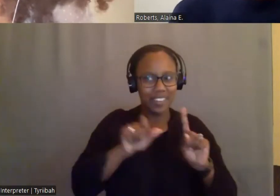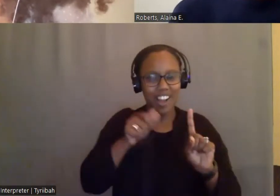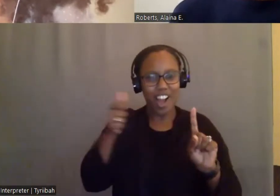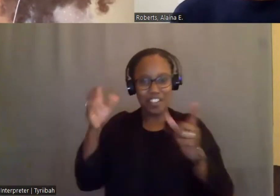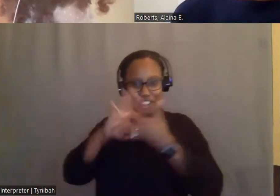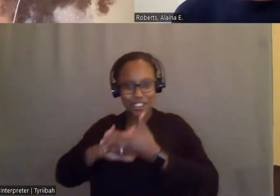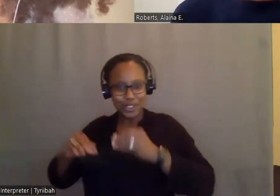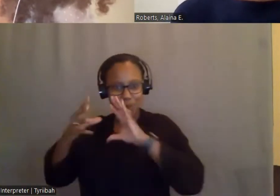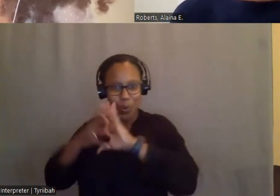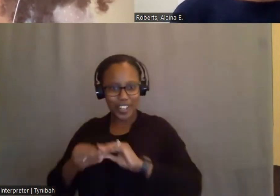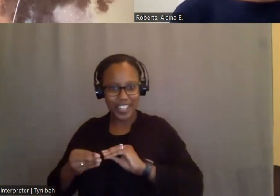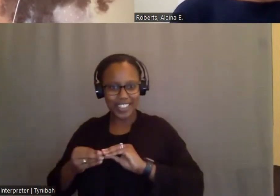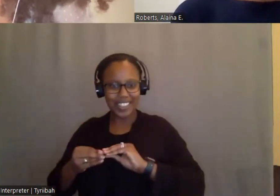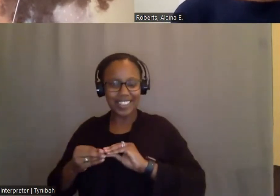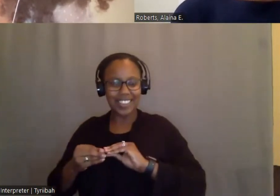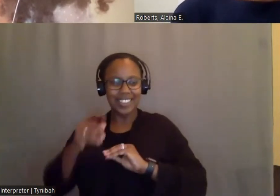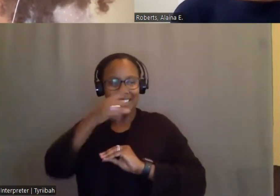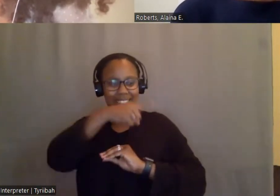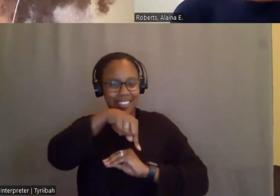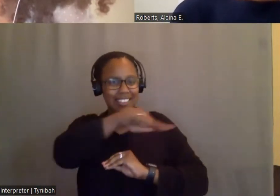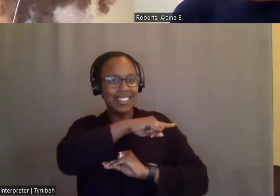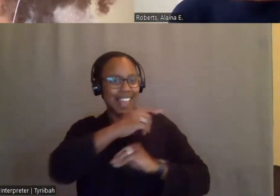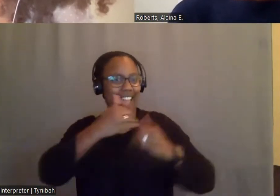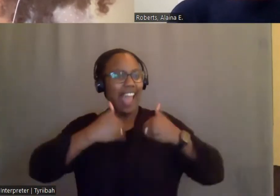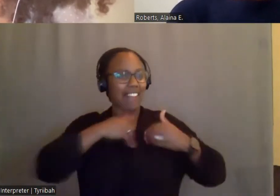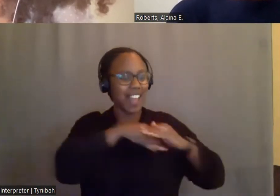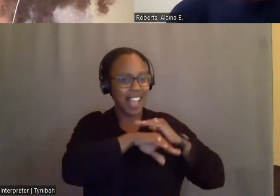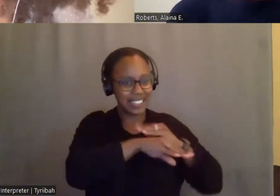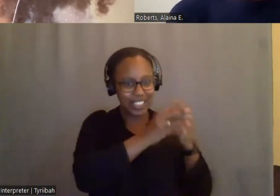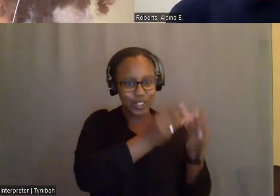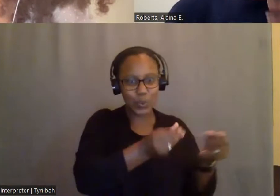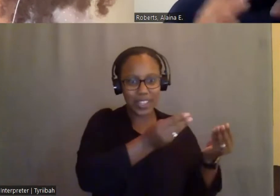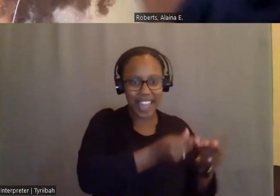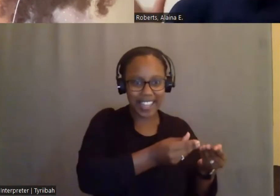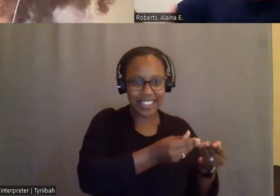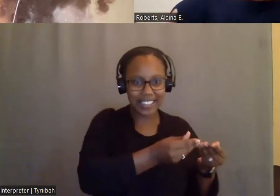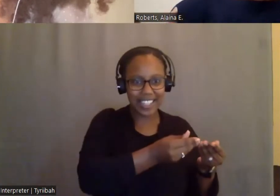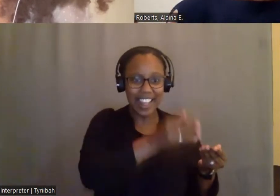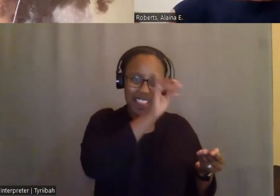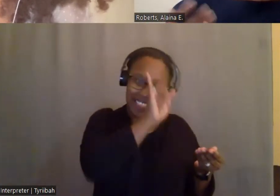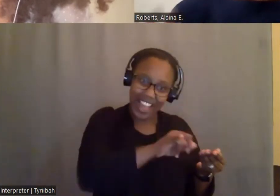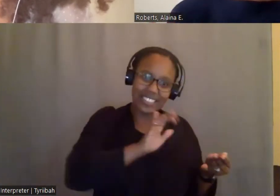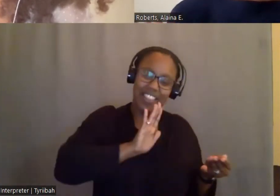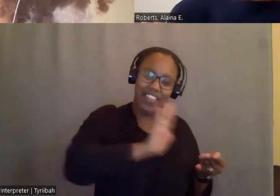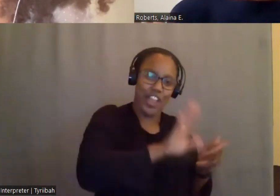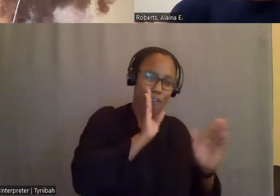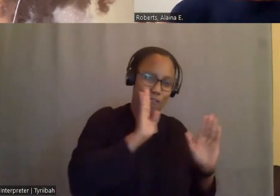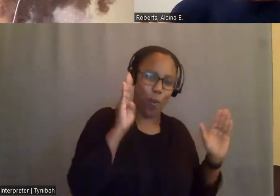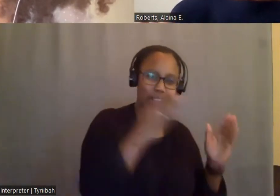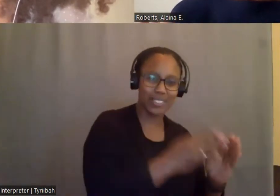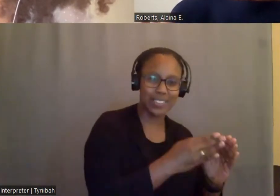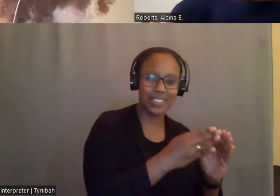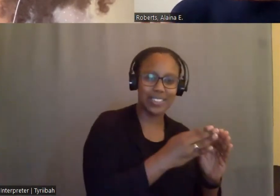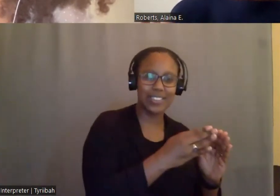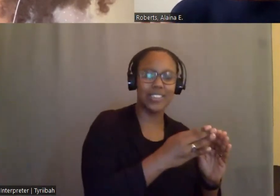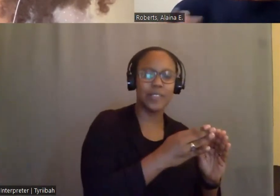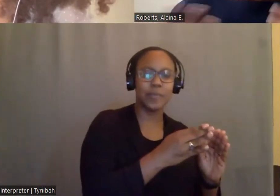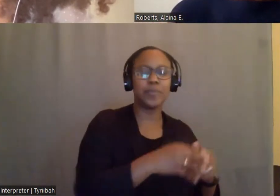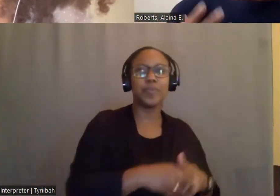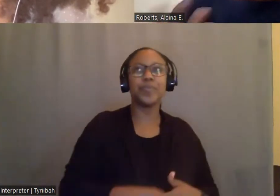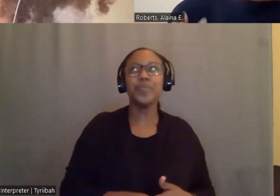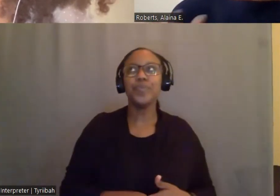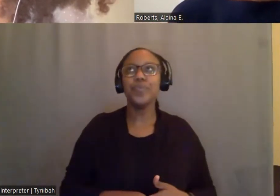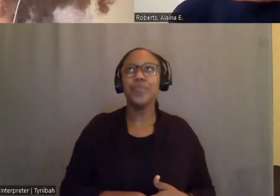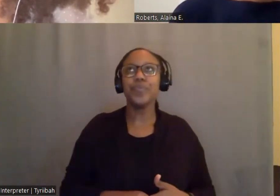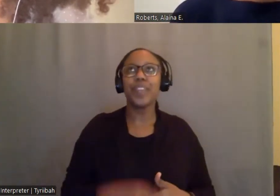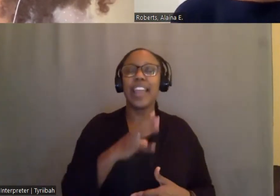have access to land and the ability to obtain that, where land is kind of their main focus and really the